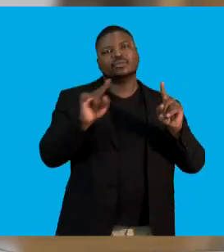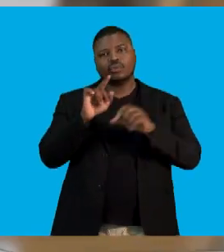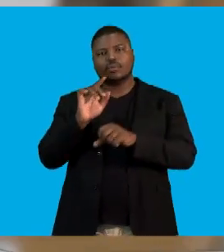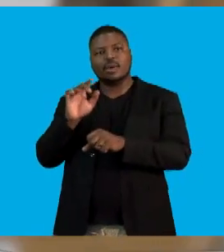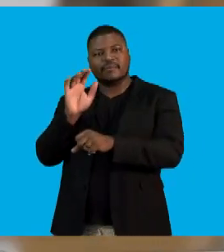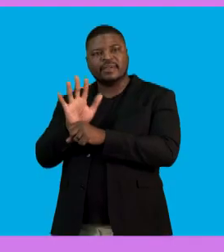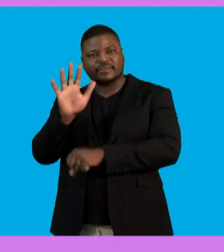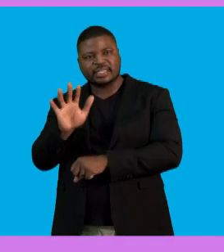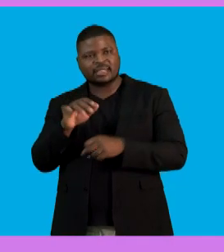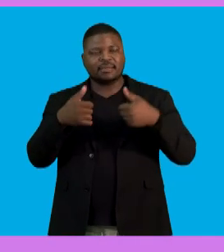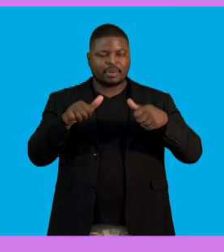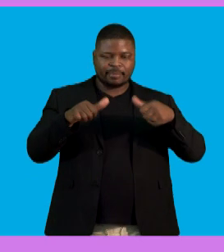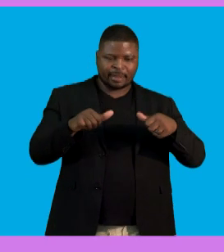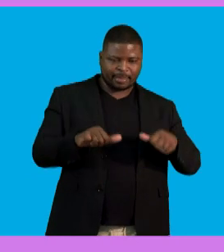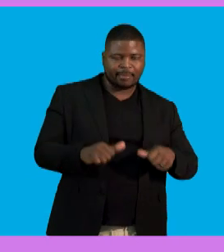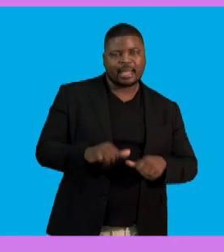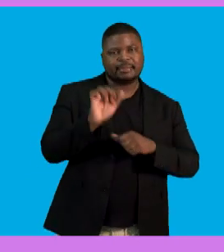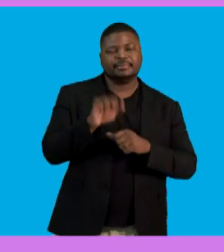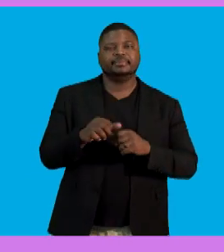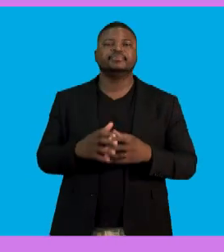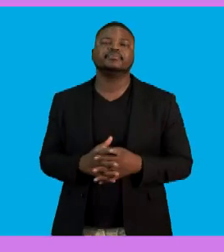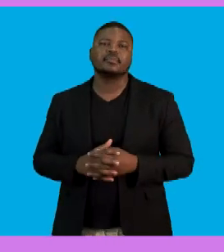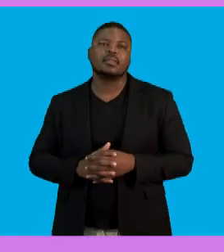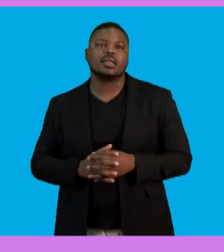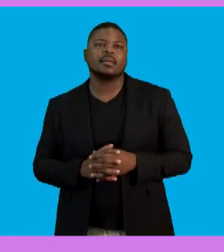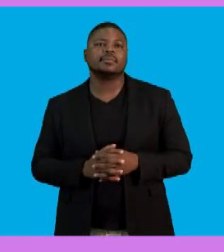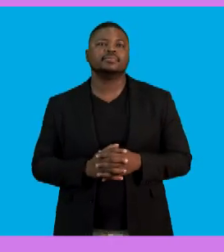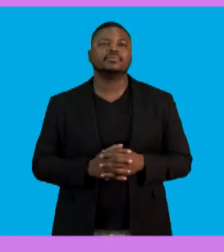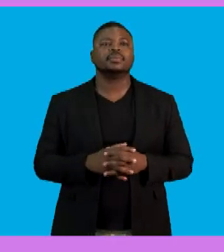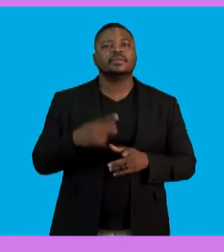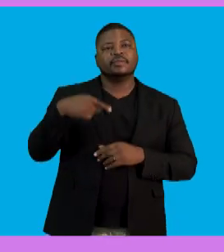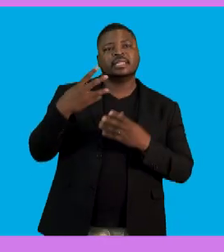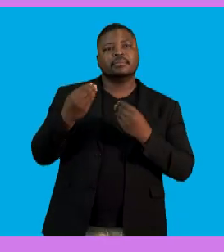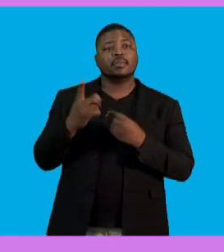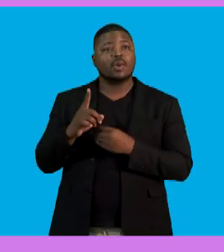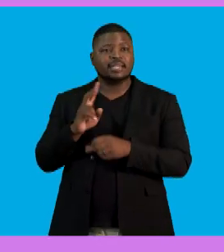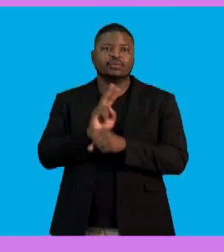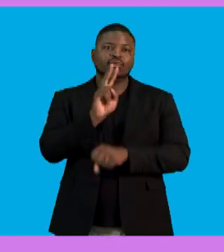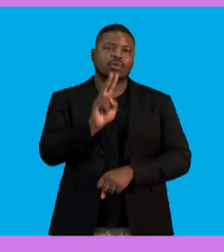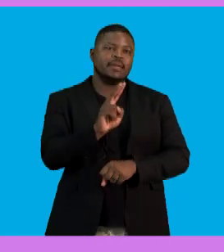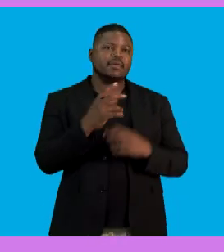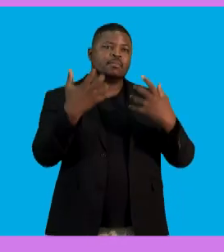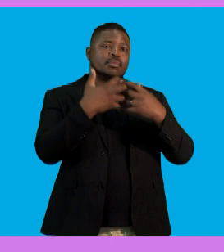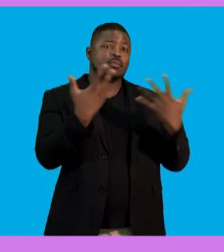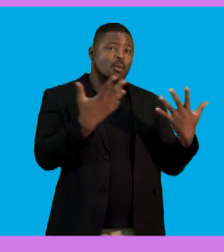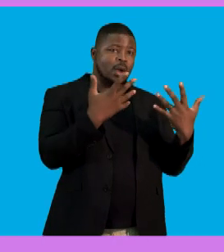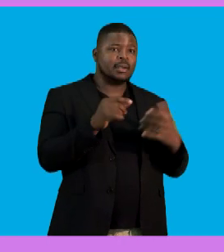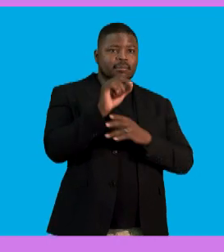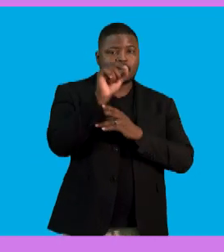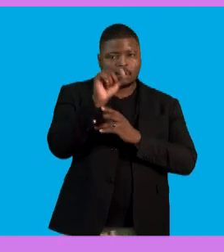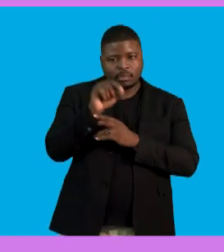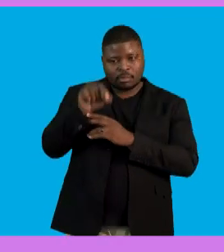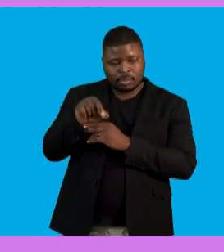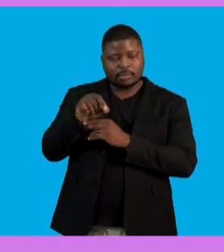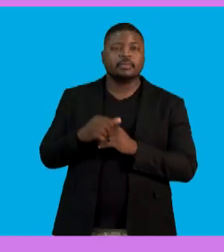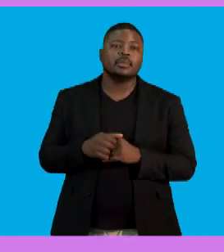15. All right, let's finish this guy off. So the first number I have is a 12. There it is, 12 fits in